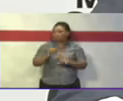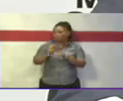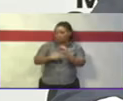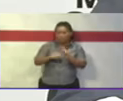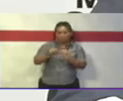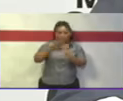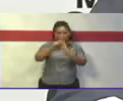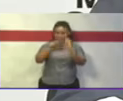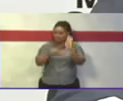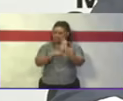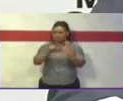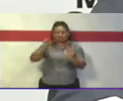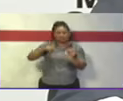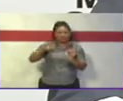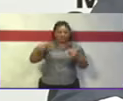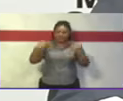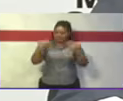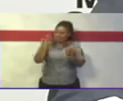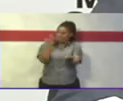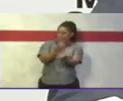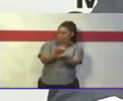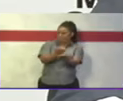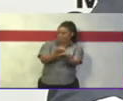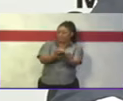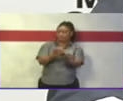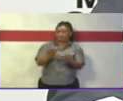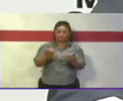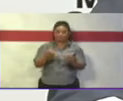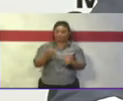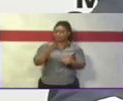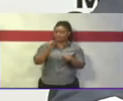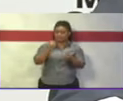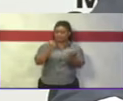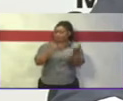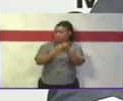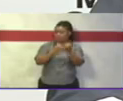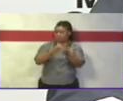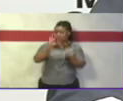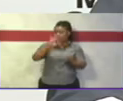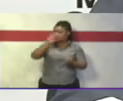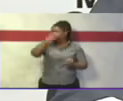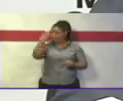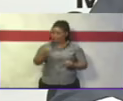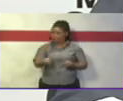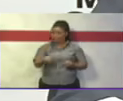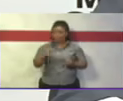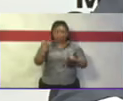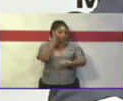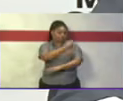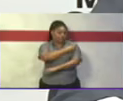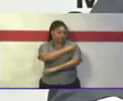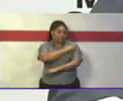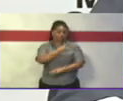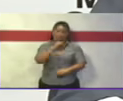evidence, and evidentiary support suggested that 99% of those people, vaccinated and unvaccinated,